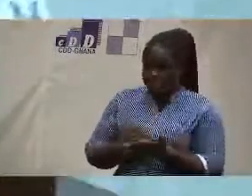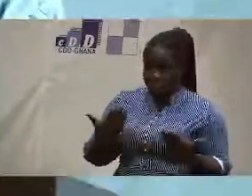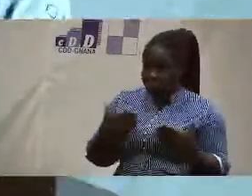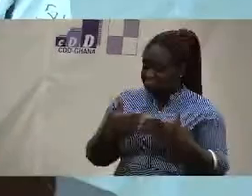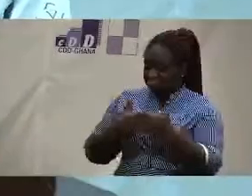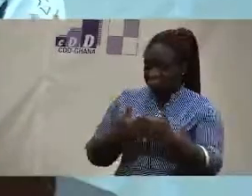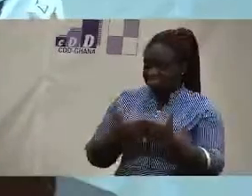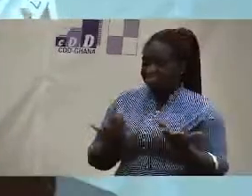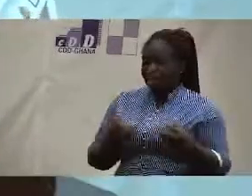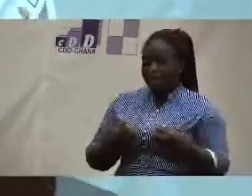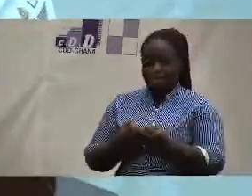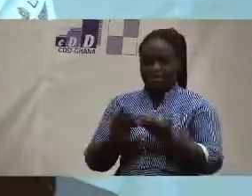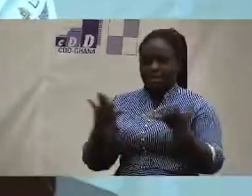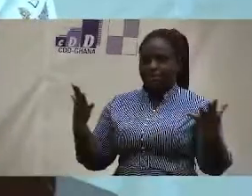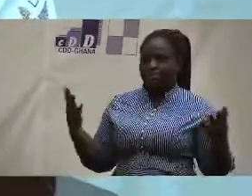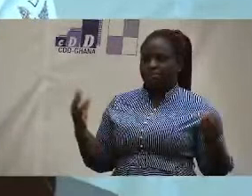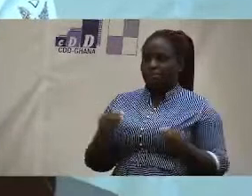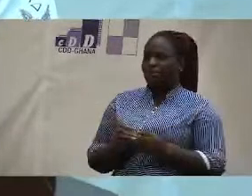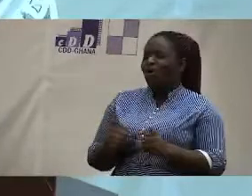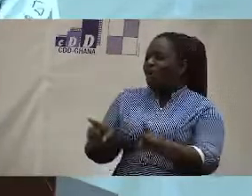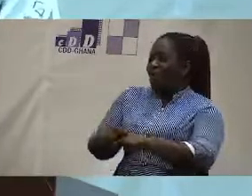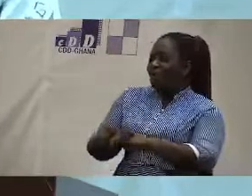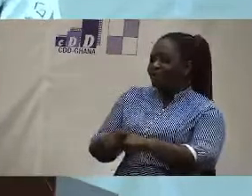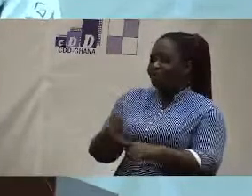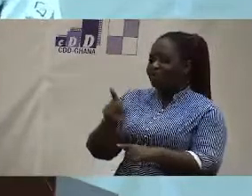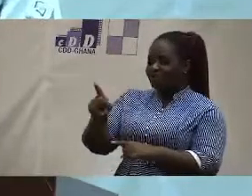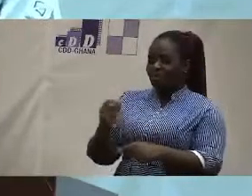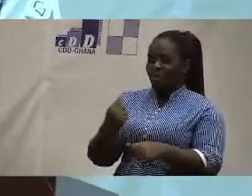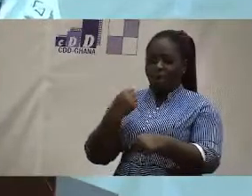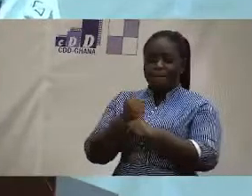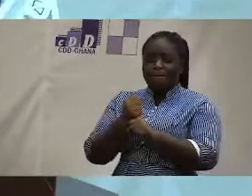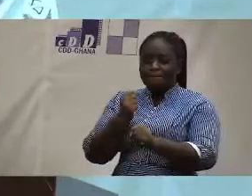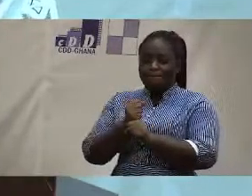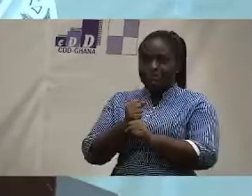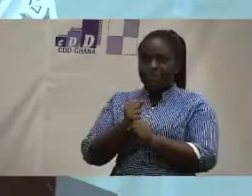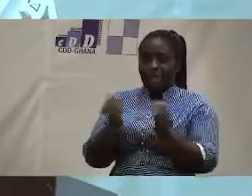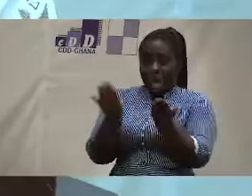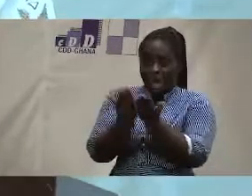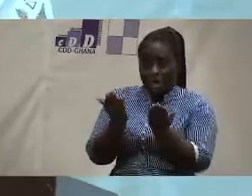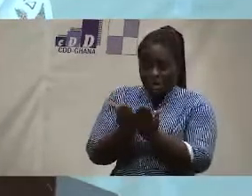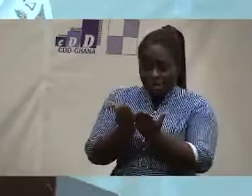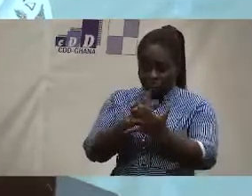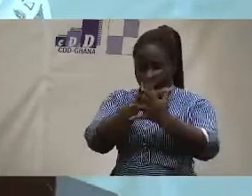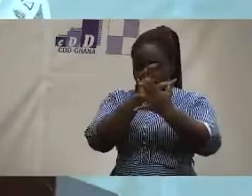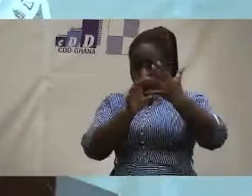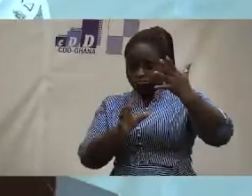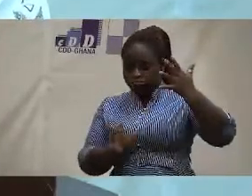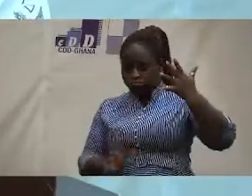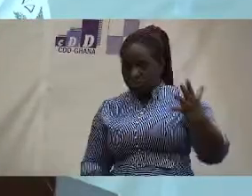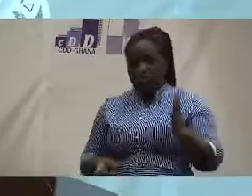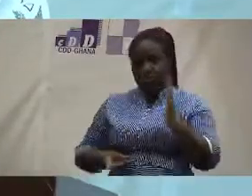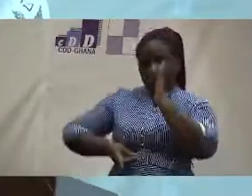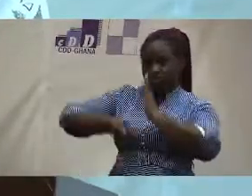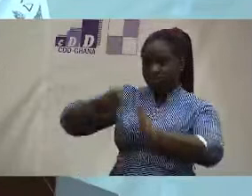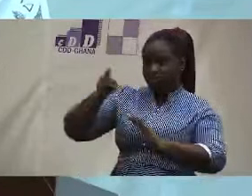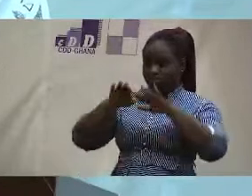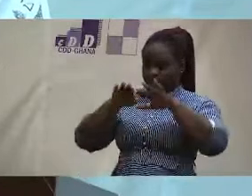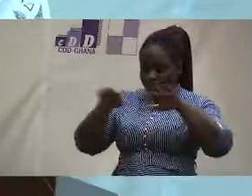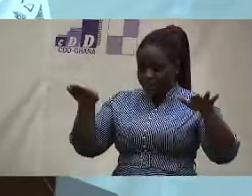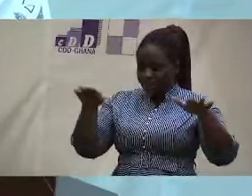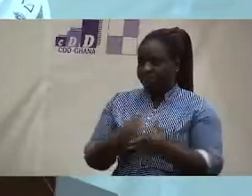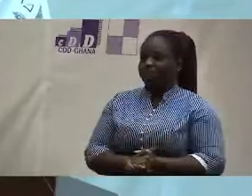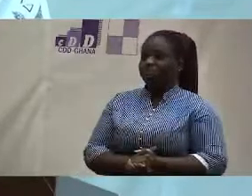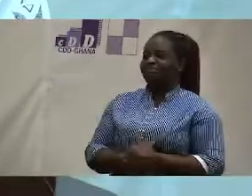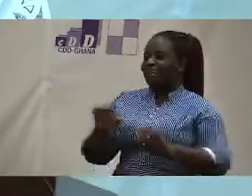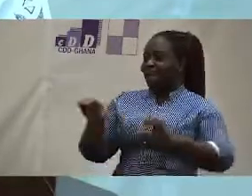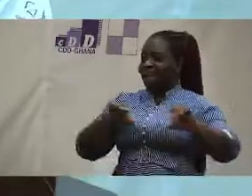and Deutsche Welle. She's also well published in academic journals and development-focused platforms and